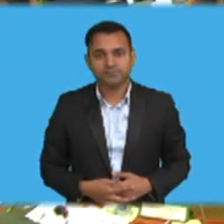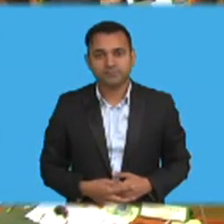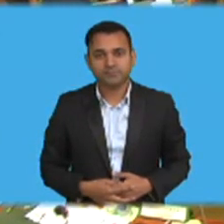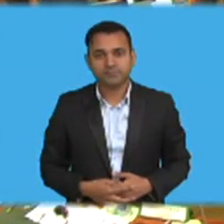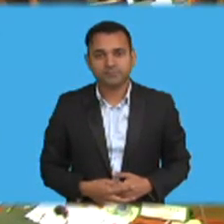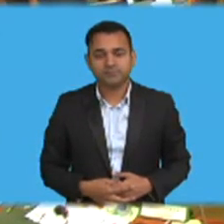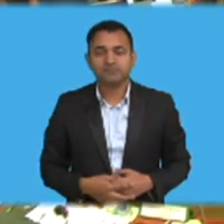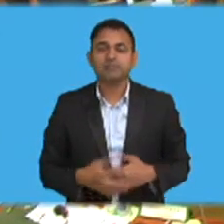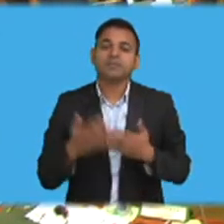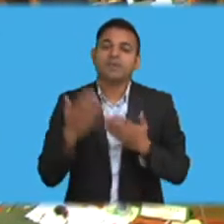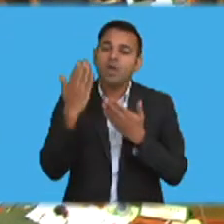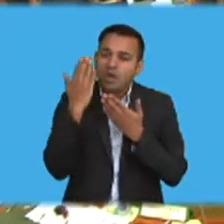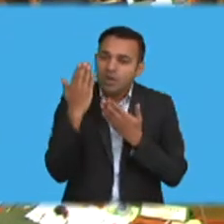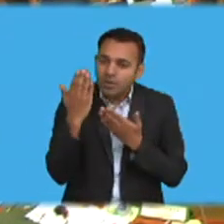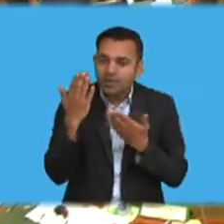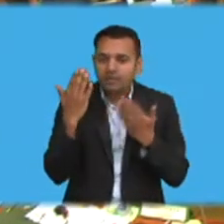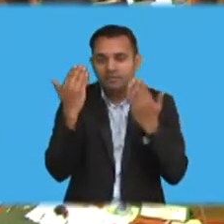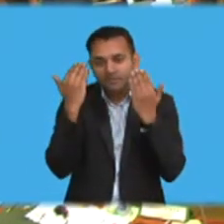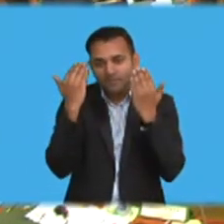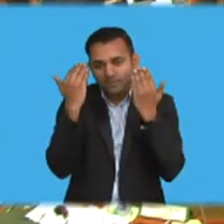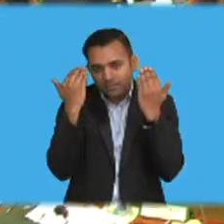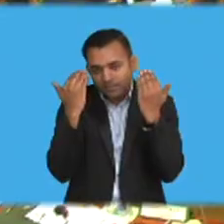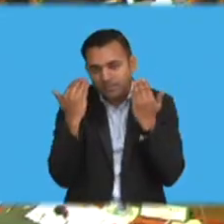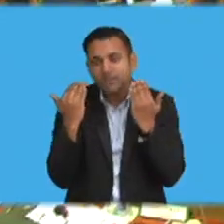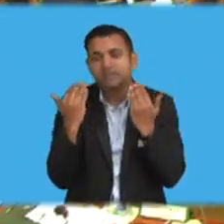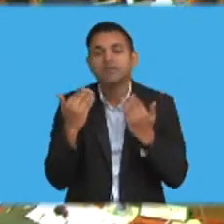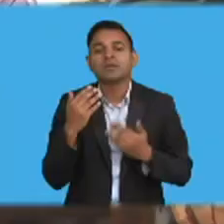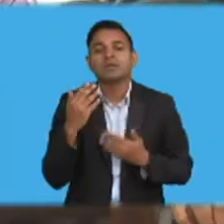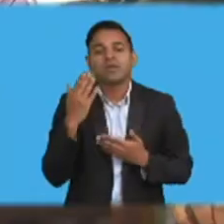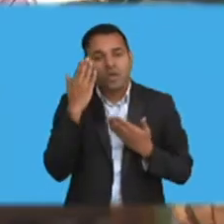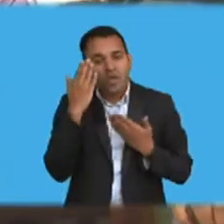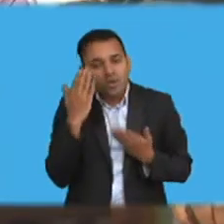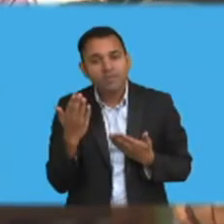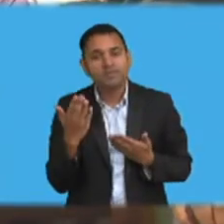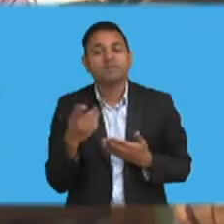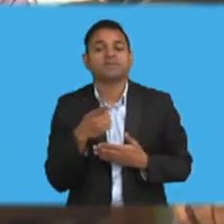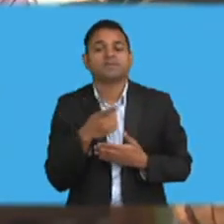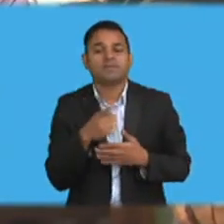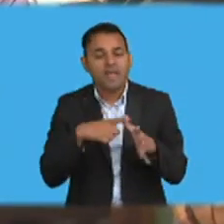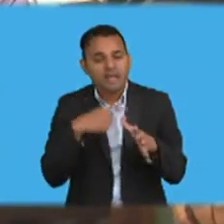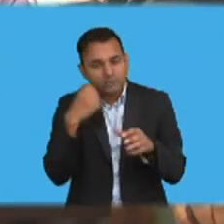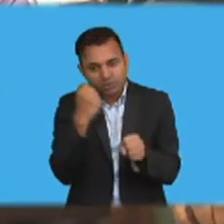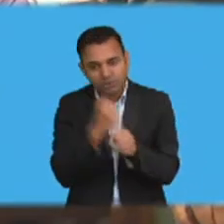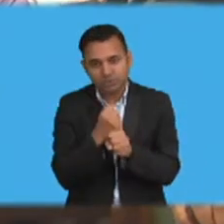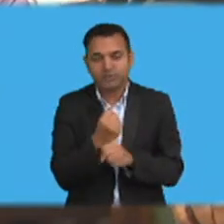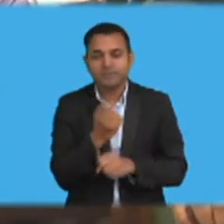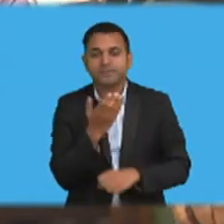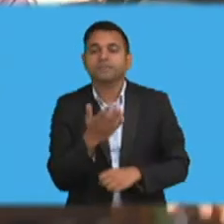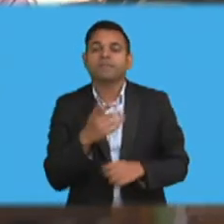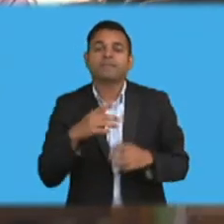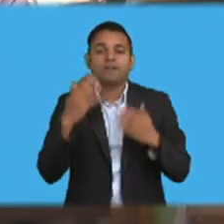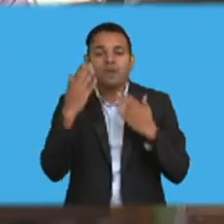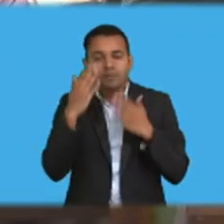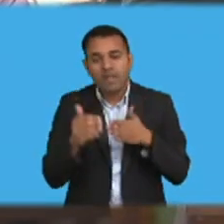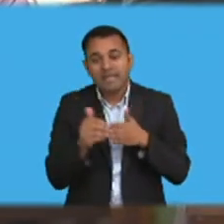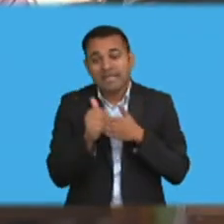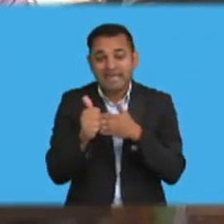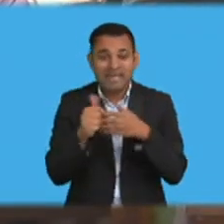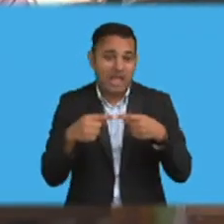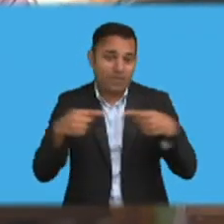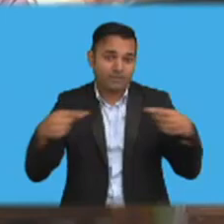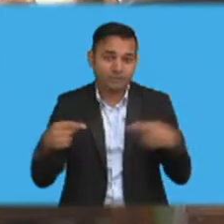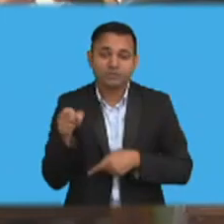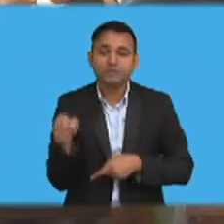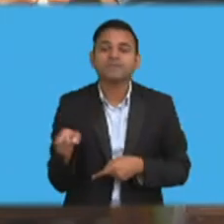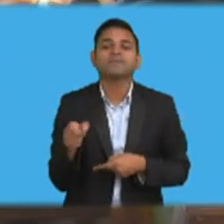Honourable Madam Speaker, the Honourable Acting Prime Minister, the Honourable Leader of the Opposition, Honourable Ministers,